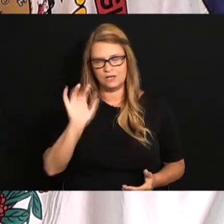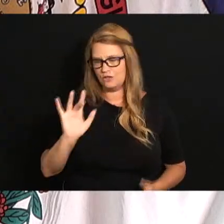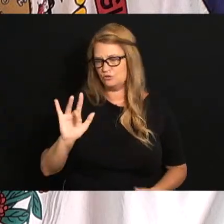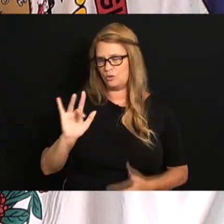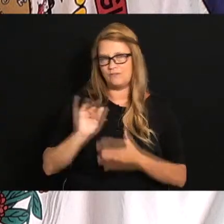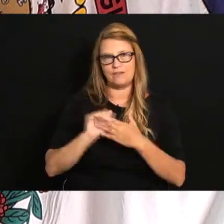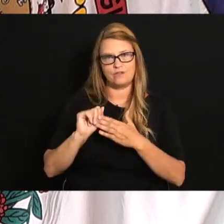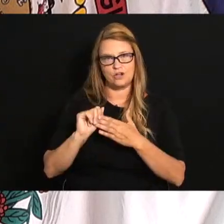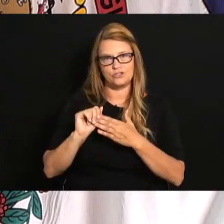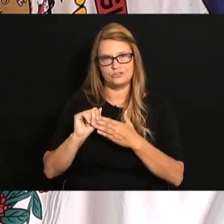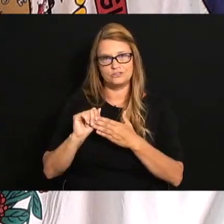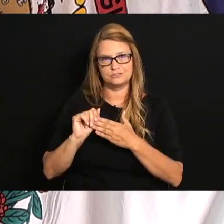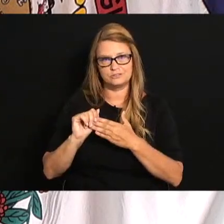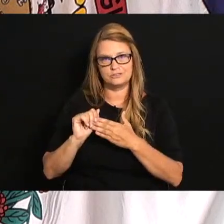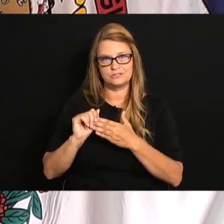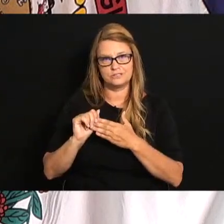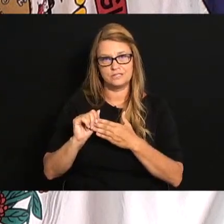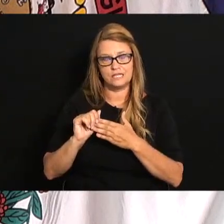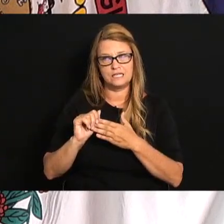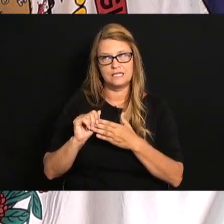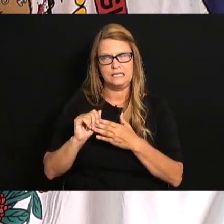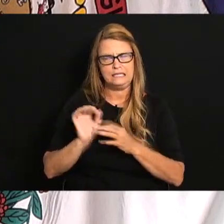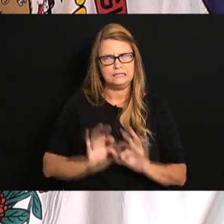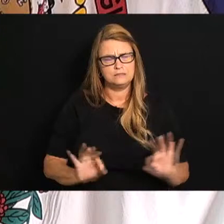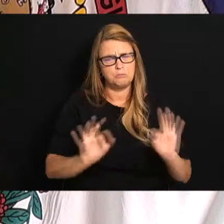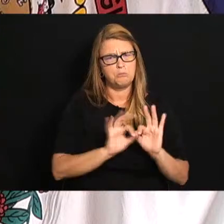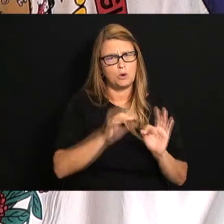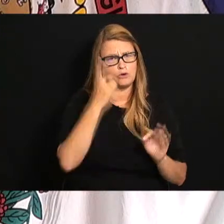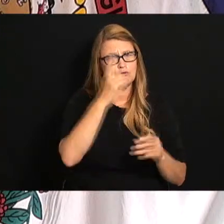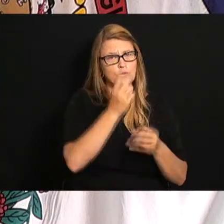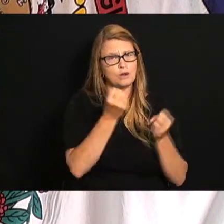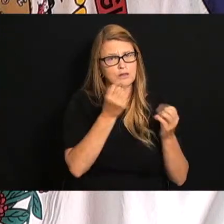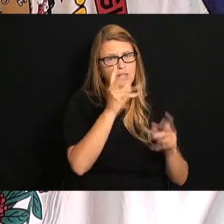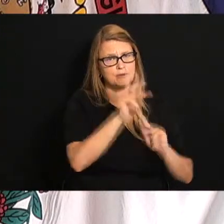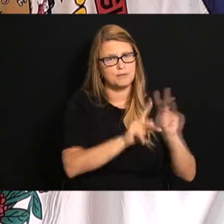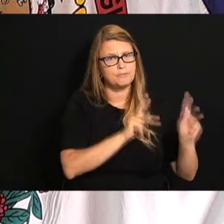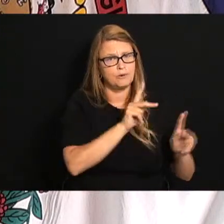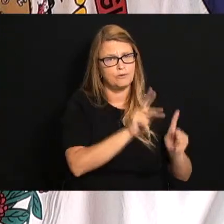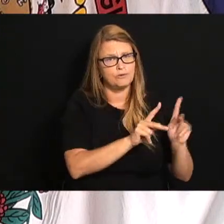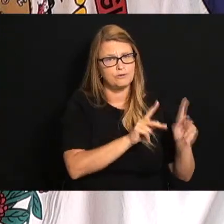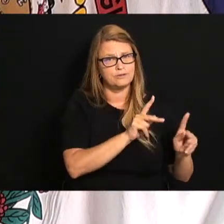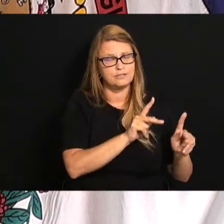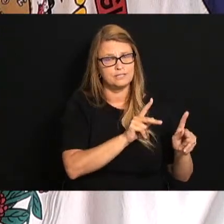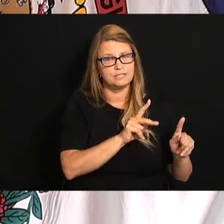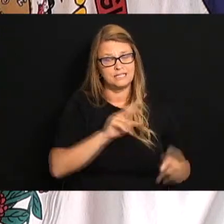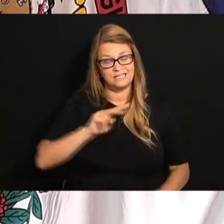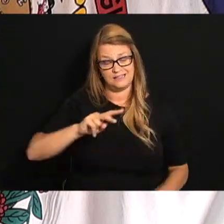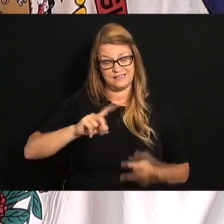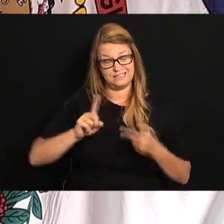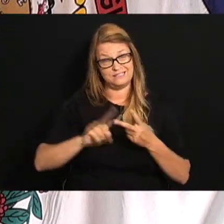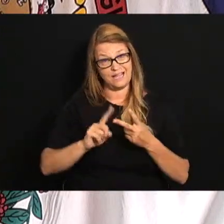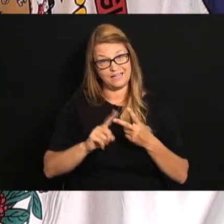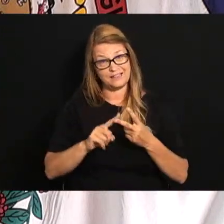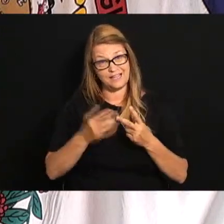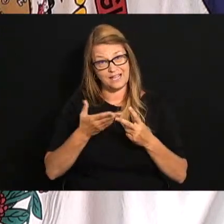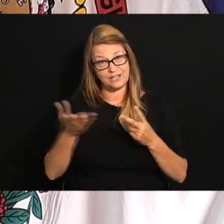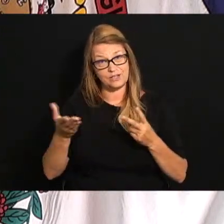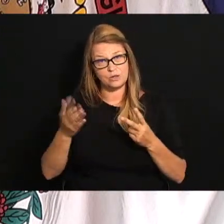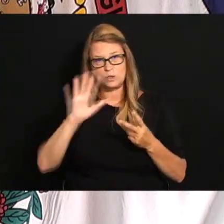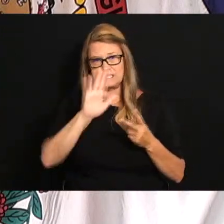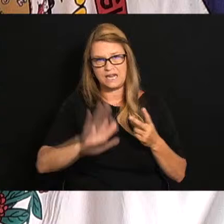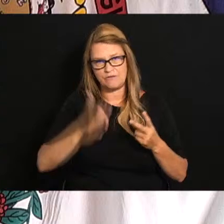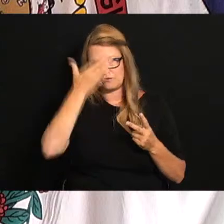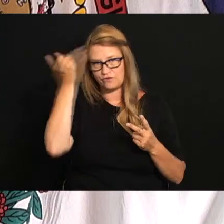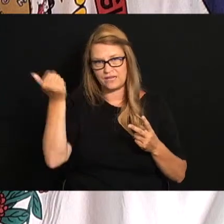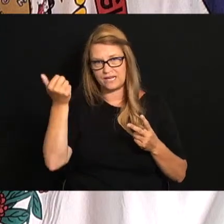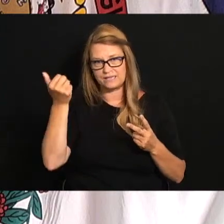$25 does mean a lot to a lot of folks. And the second thing we should never forget is